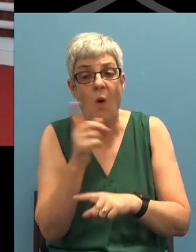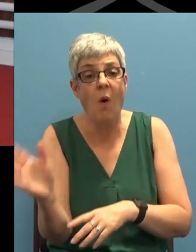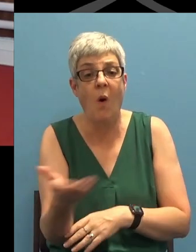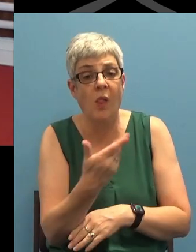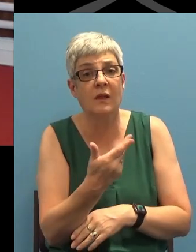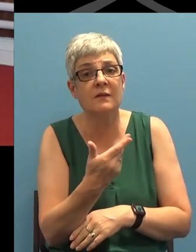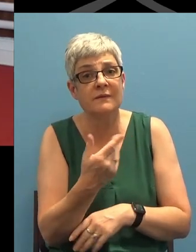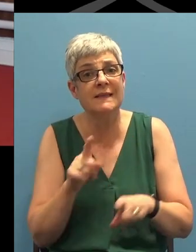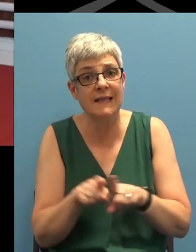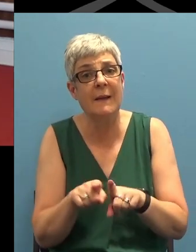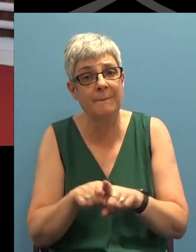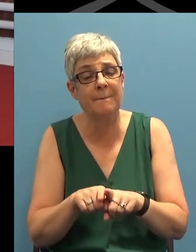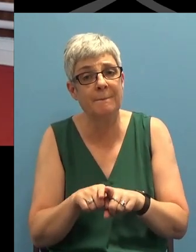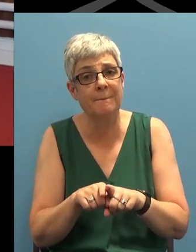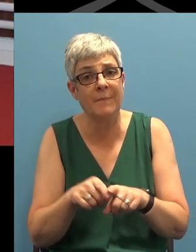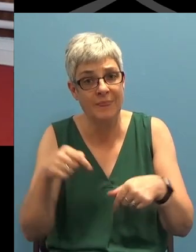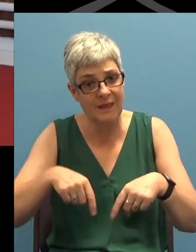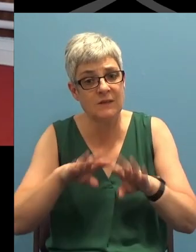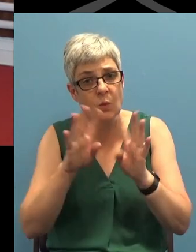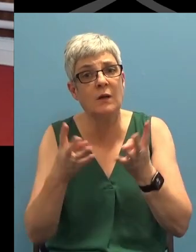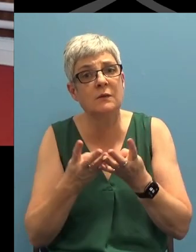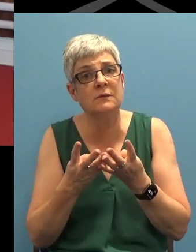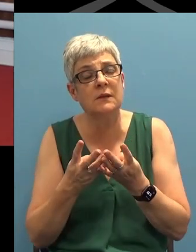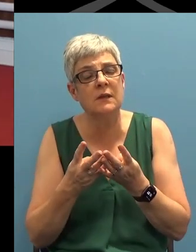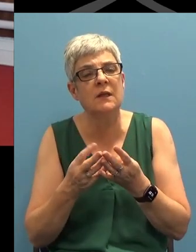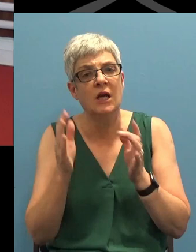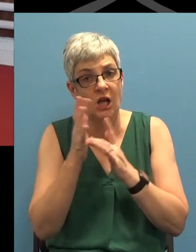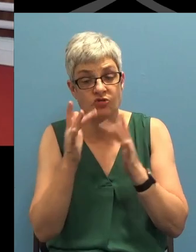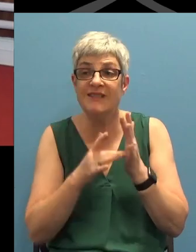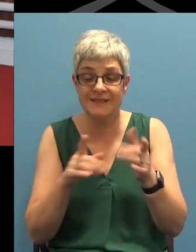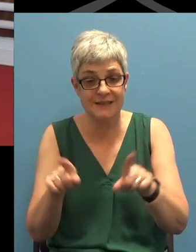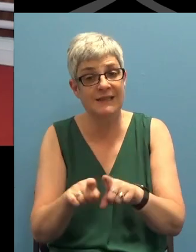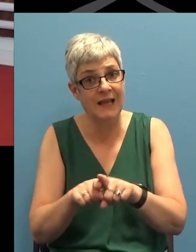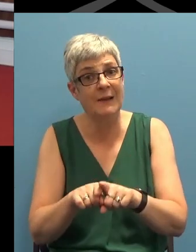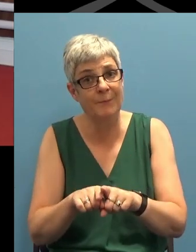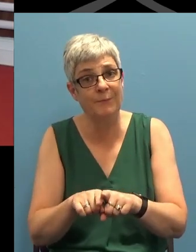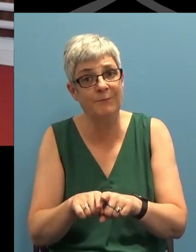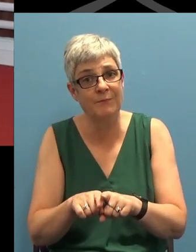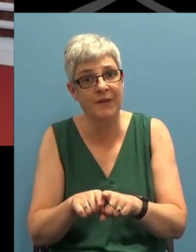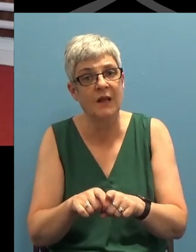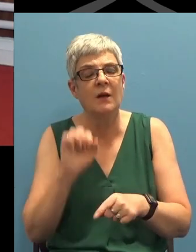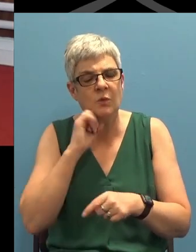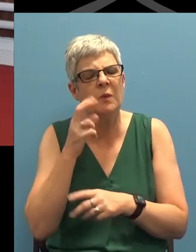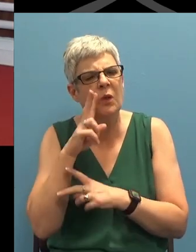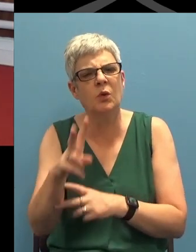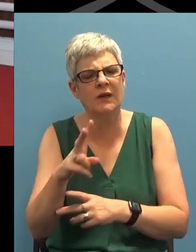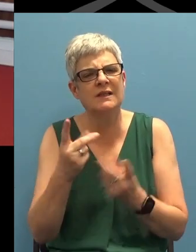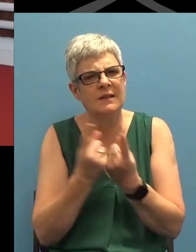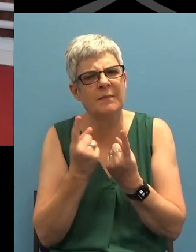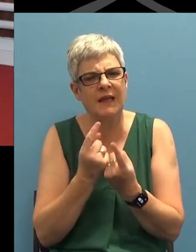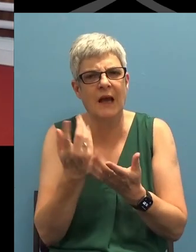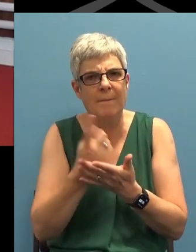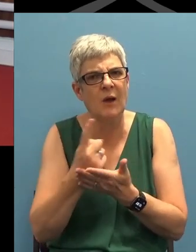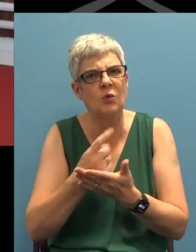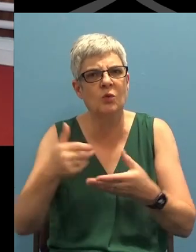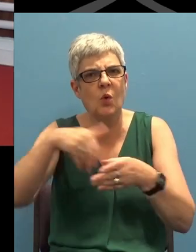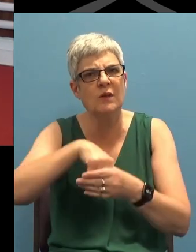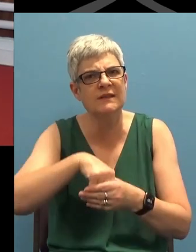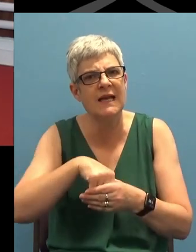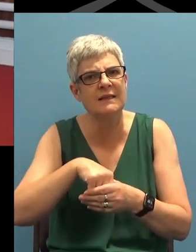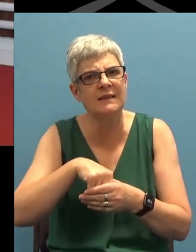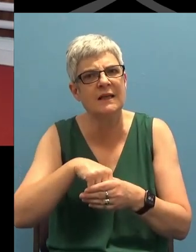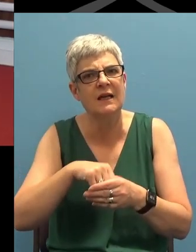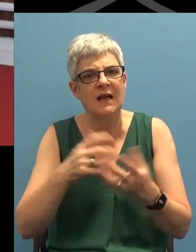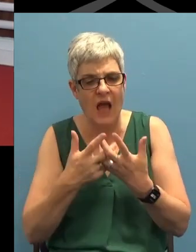this world. And so too did Jesus. And we're going to look at something of that context and the way that